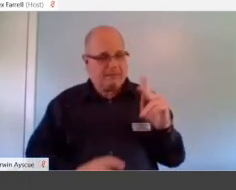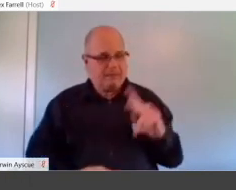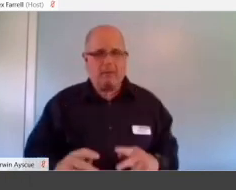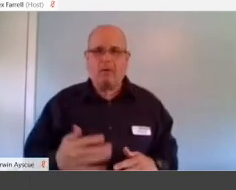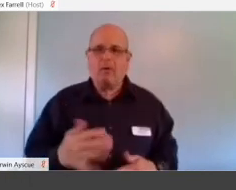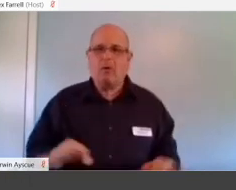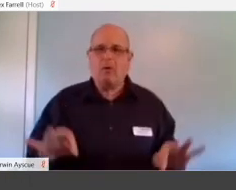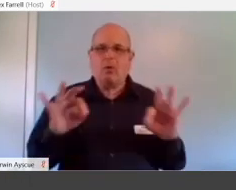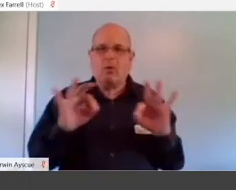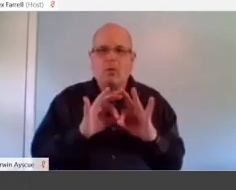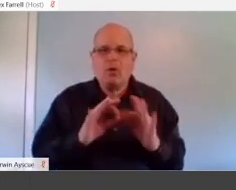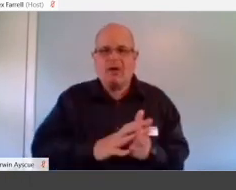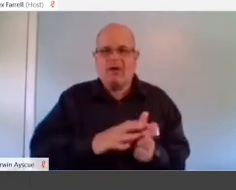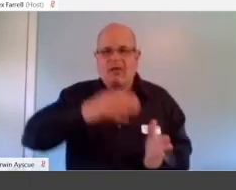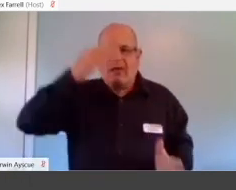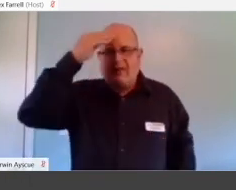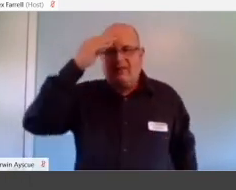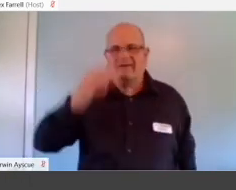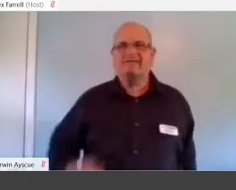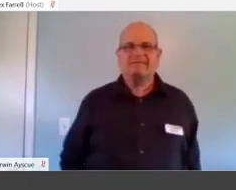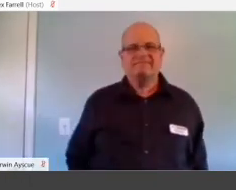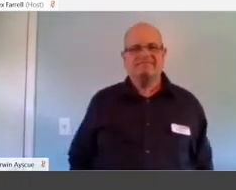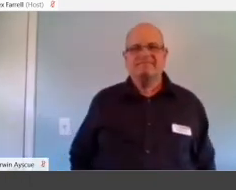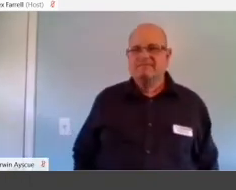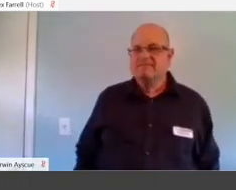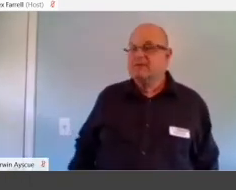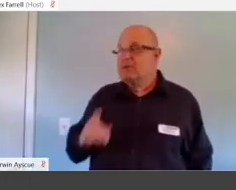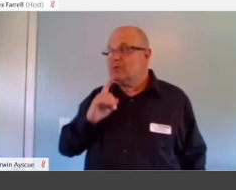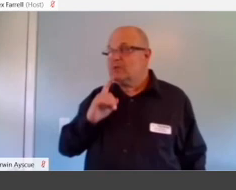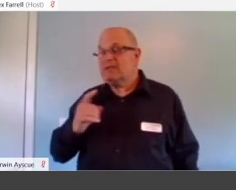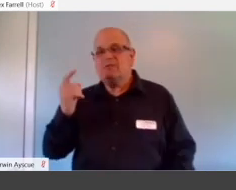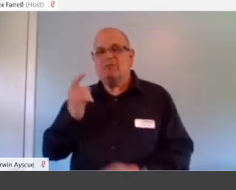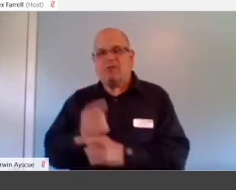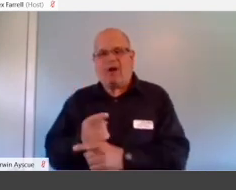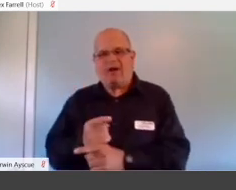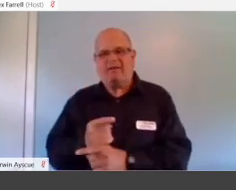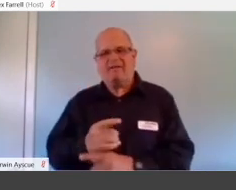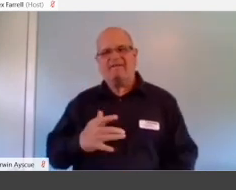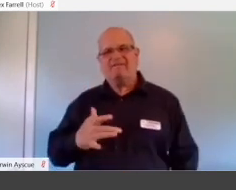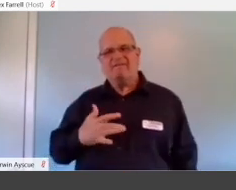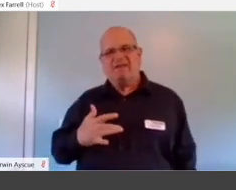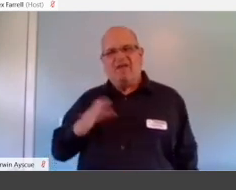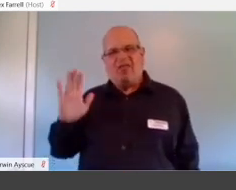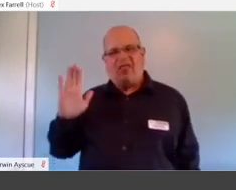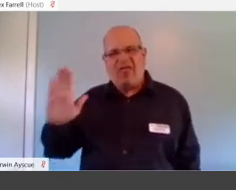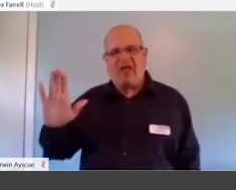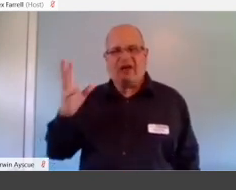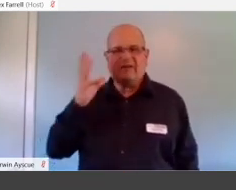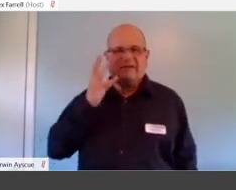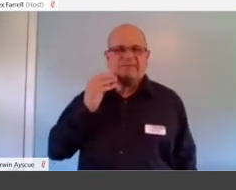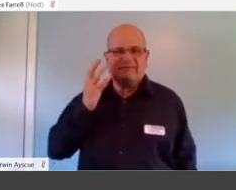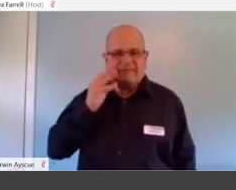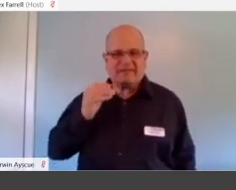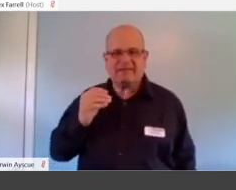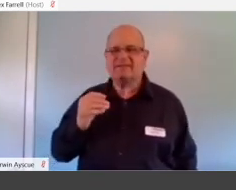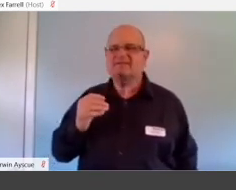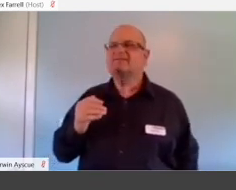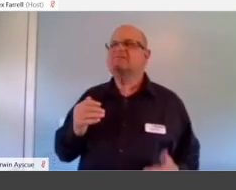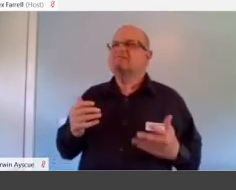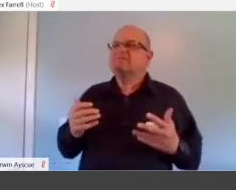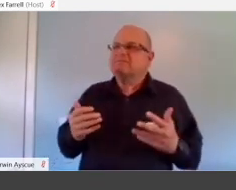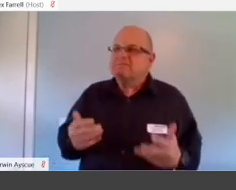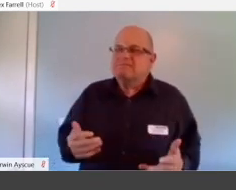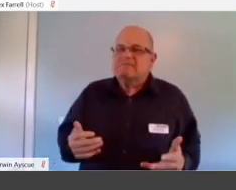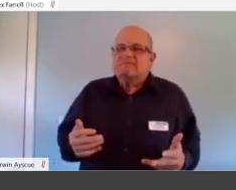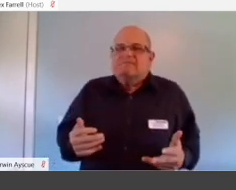That's great. It's really putting yourself in your user's shoes and trying to think beyond just the people that you might think of, or the people that you, like you